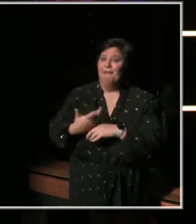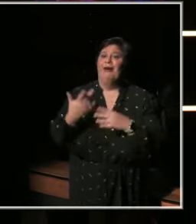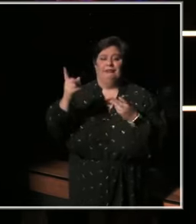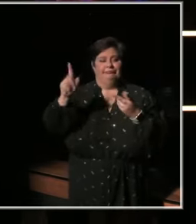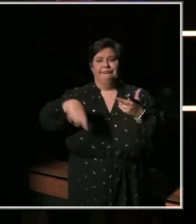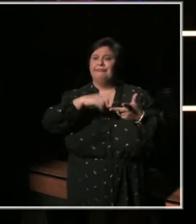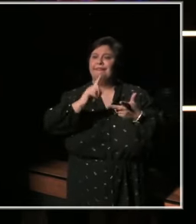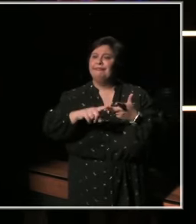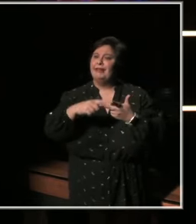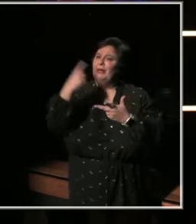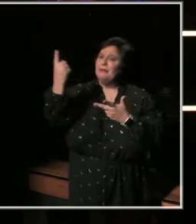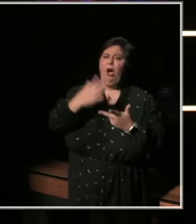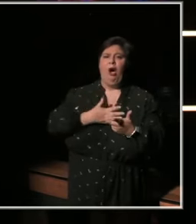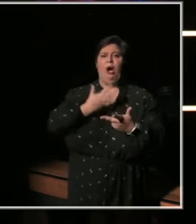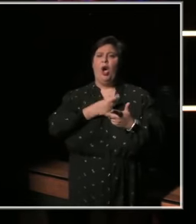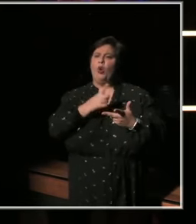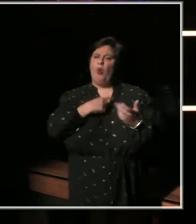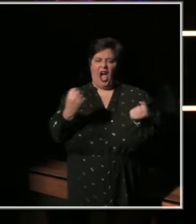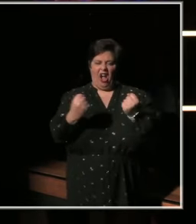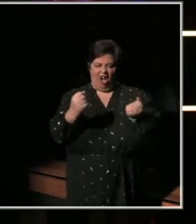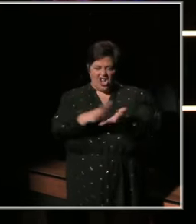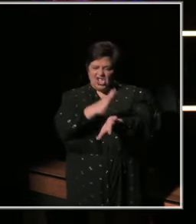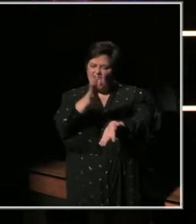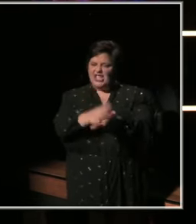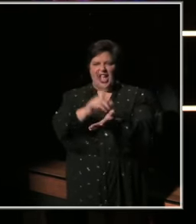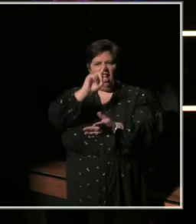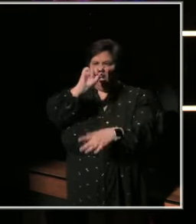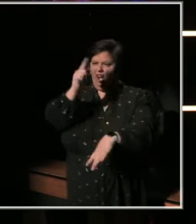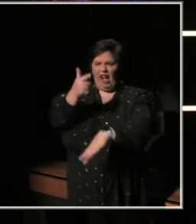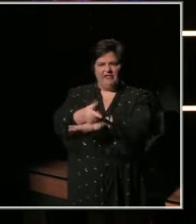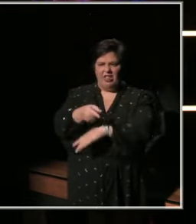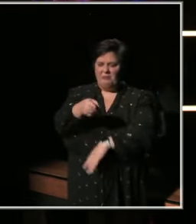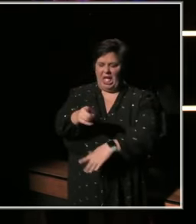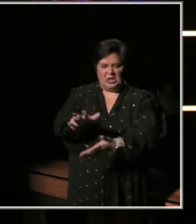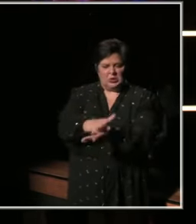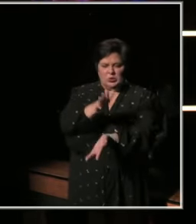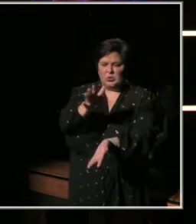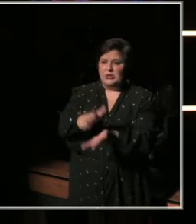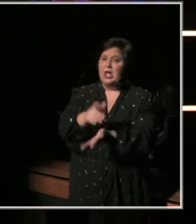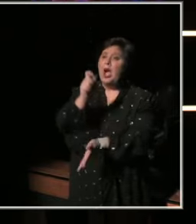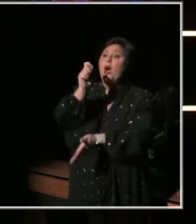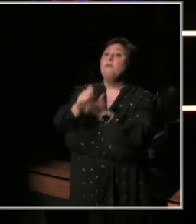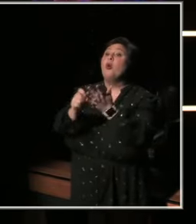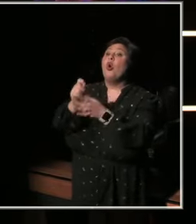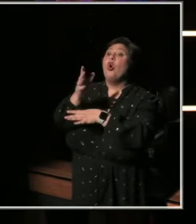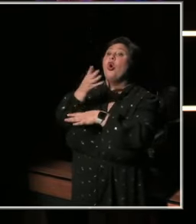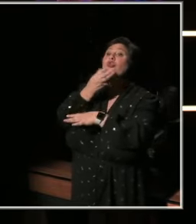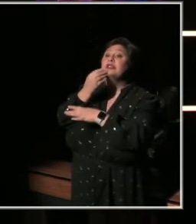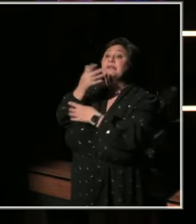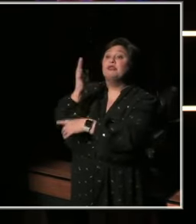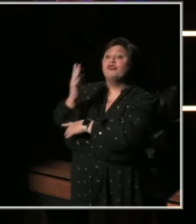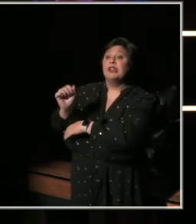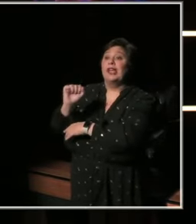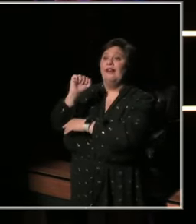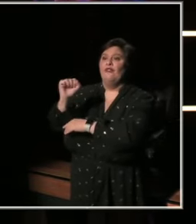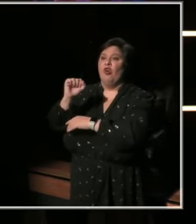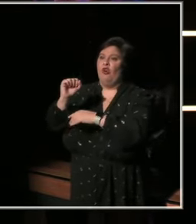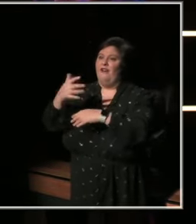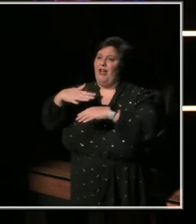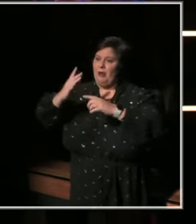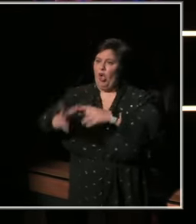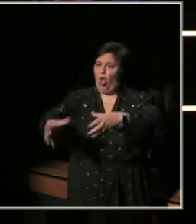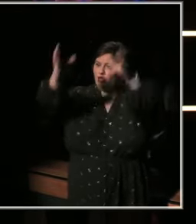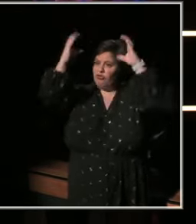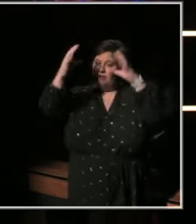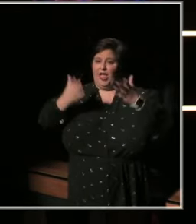Another time he was really upset that his car was too dirty to be on camera, and he'd bought a Christmas tree for his family and put it on the roof, so then he